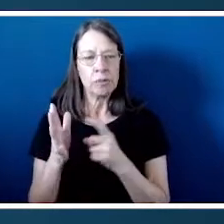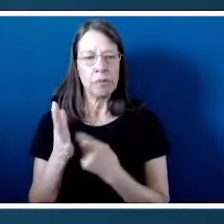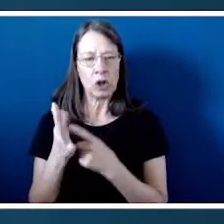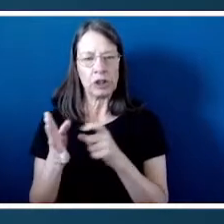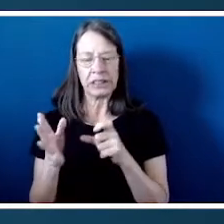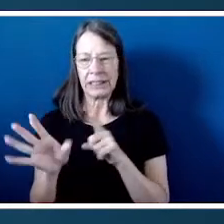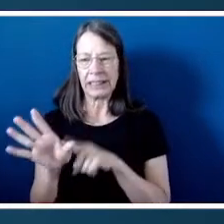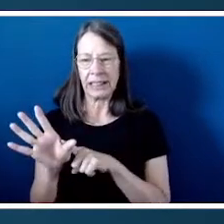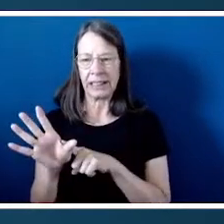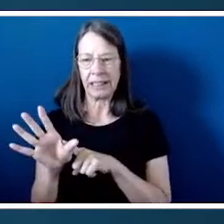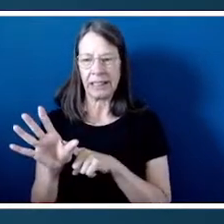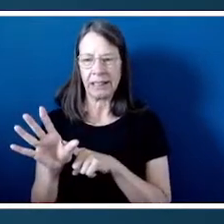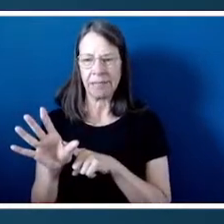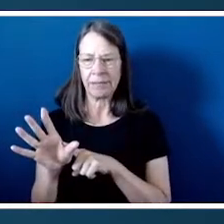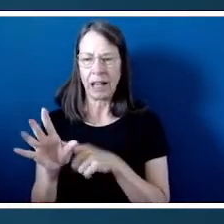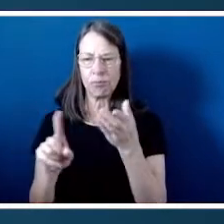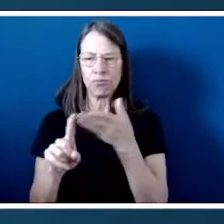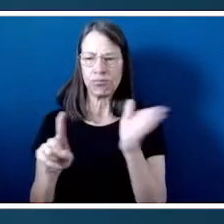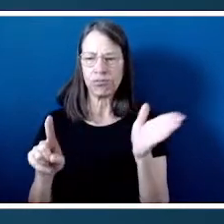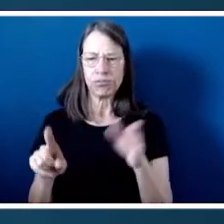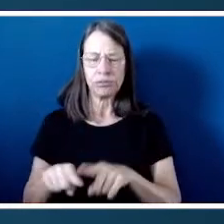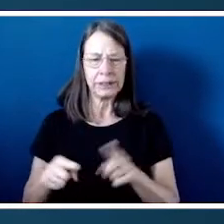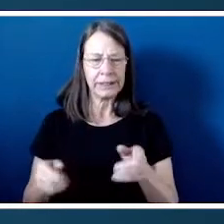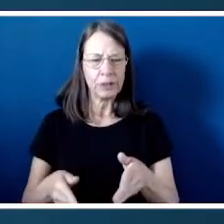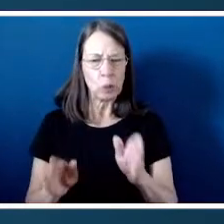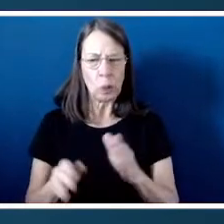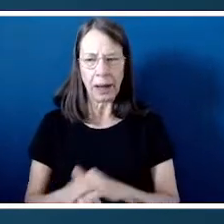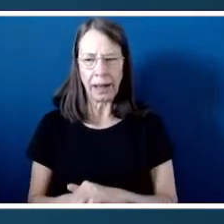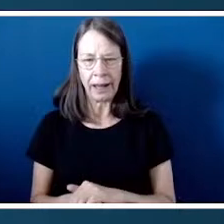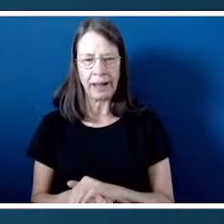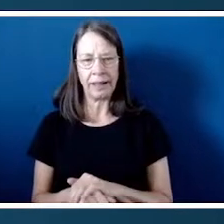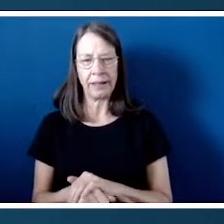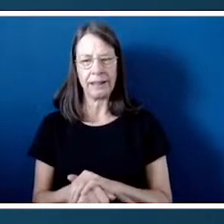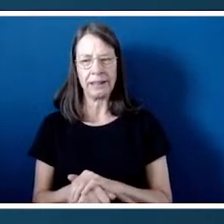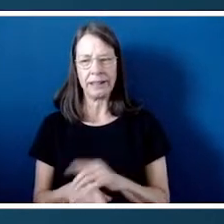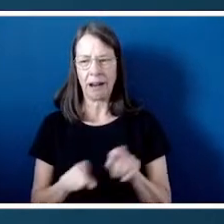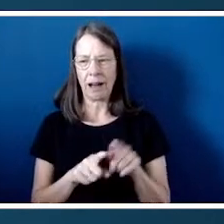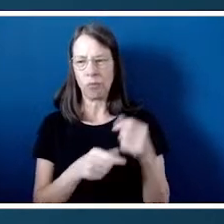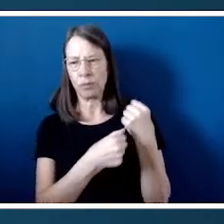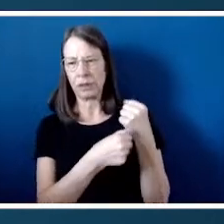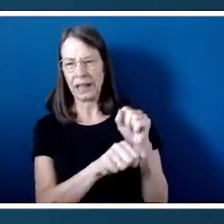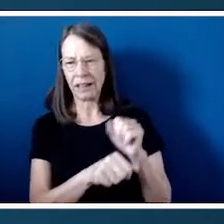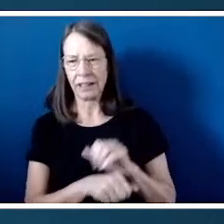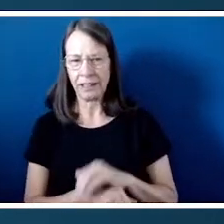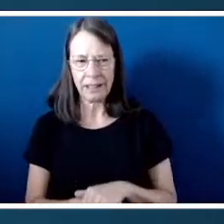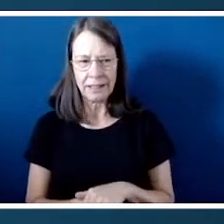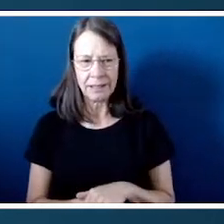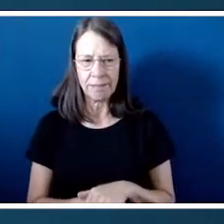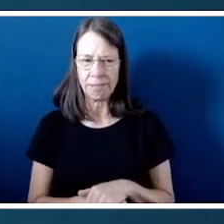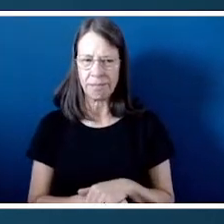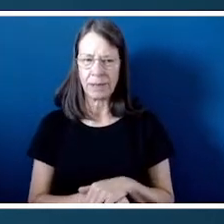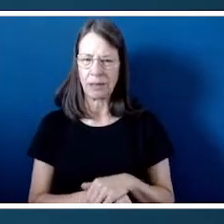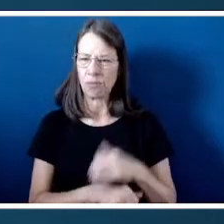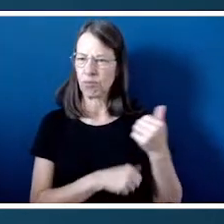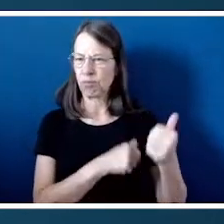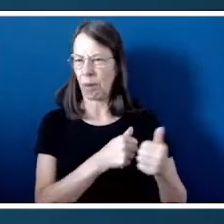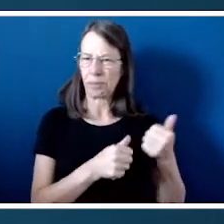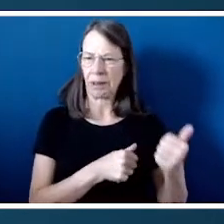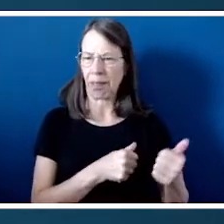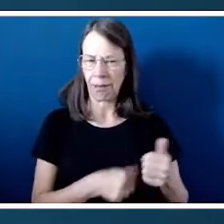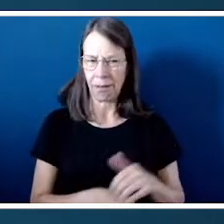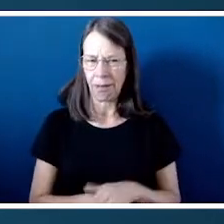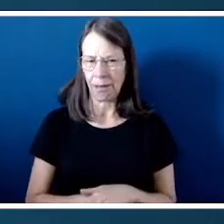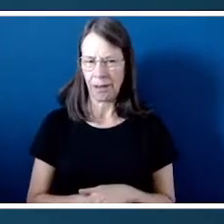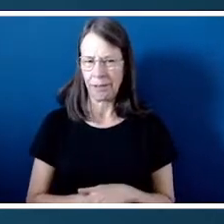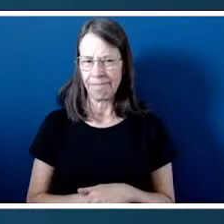populism at its worst. And so I just wonder how you reconcile your very